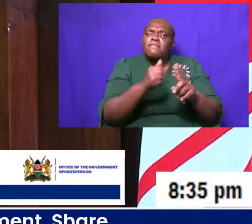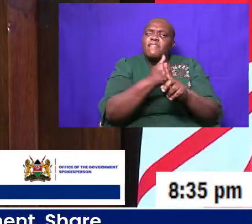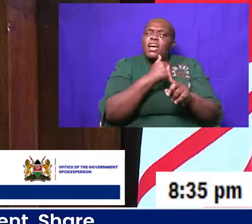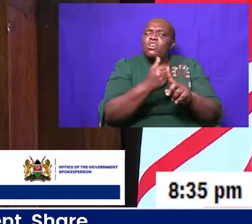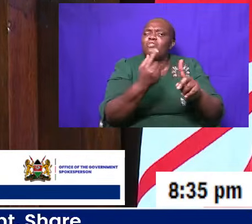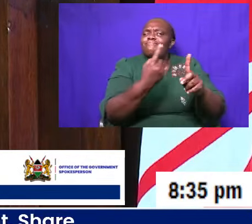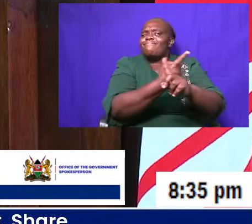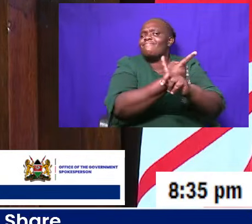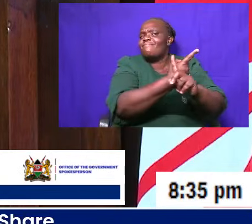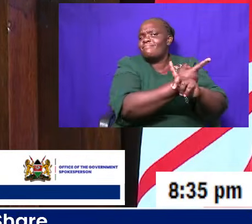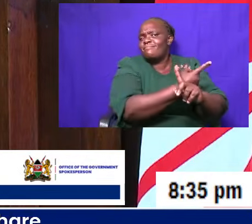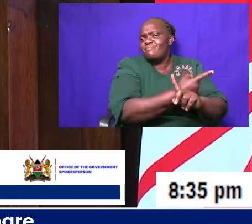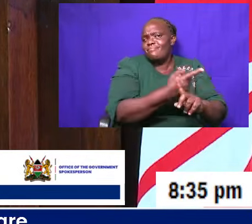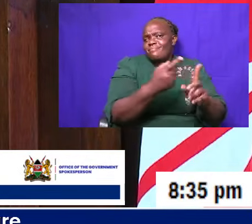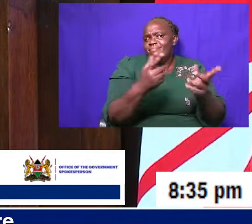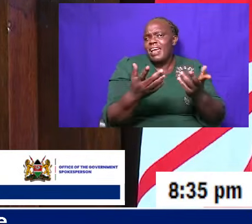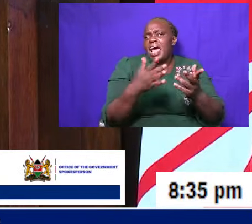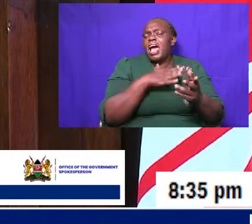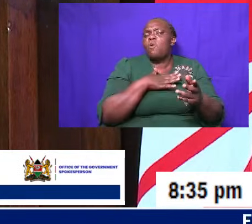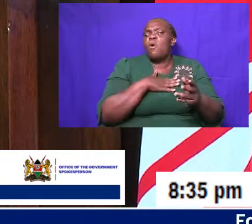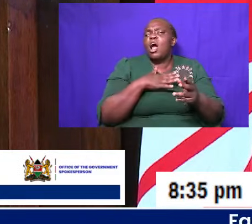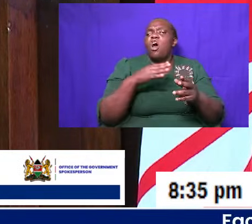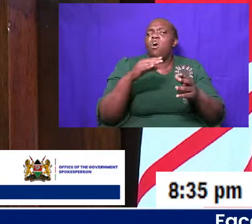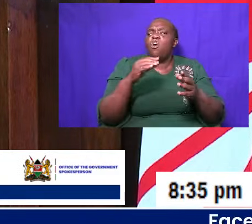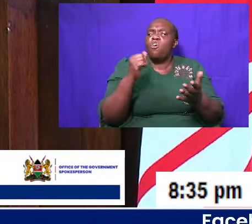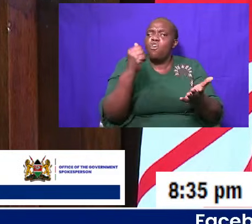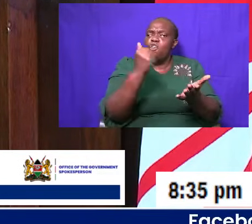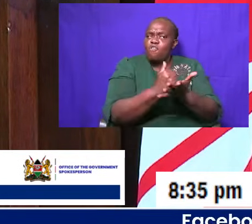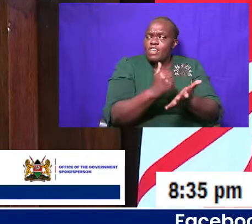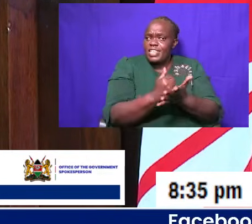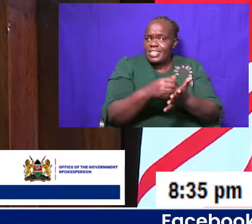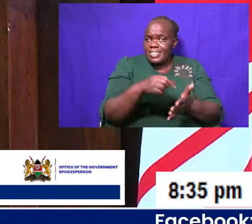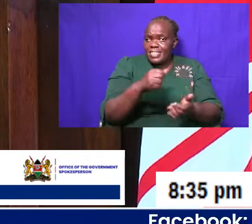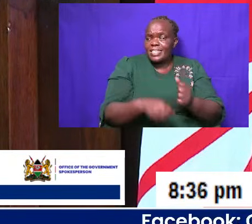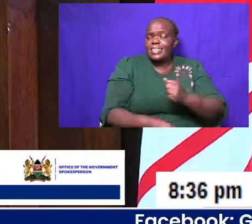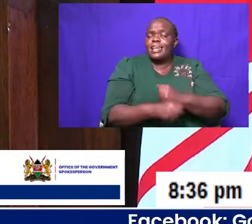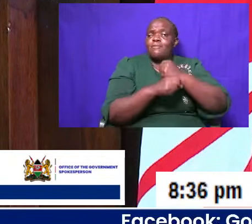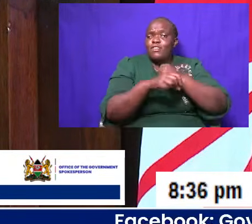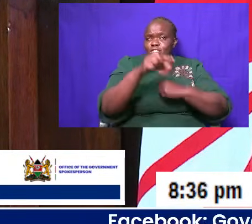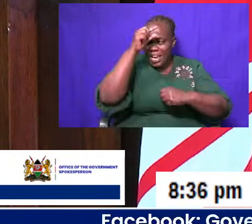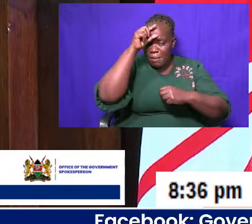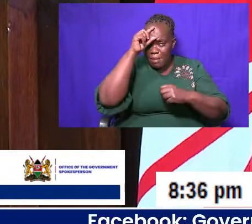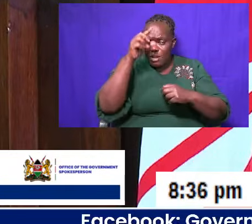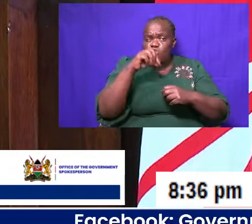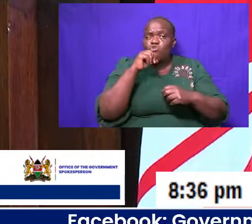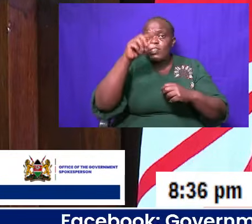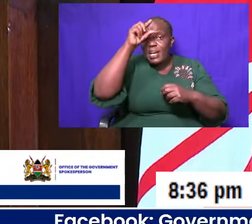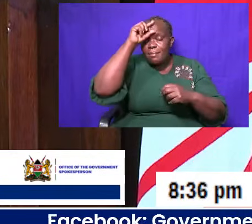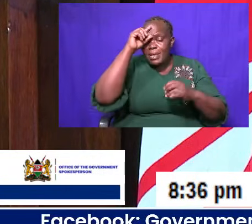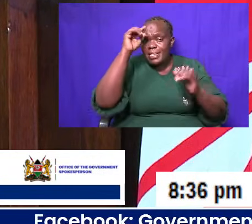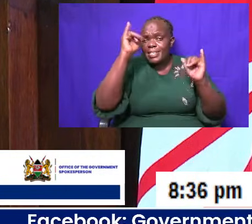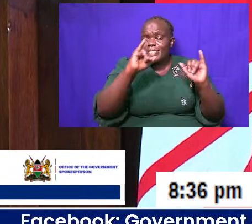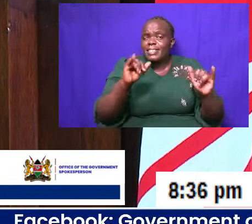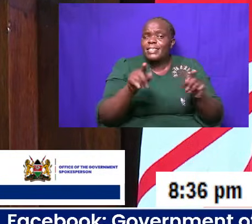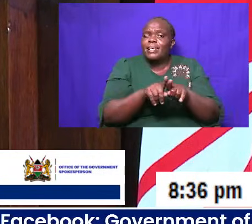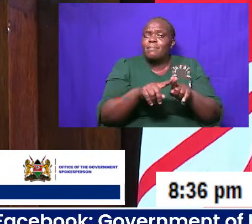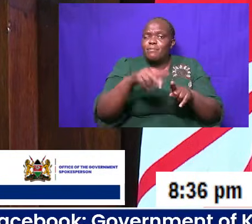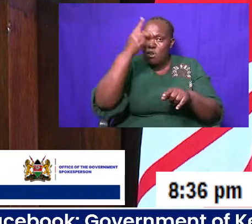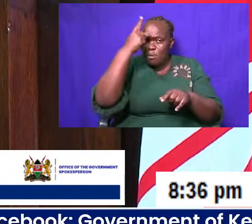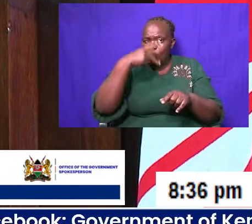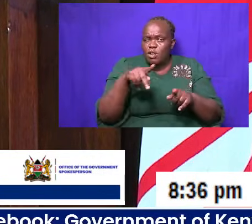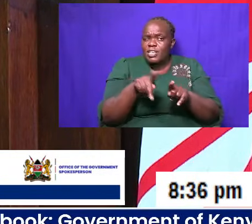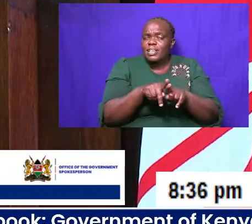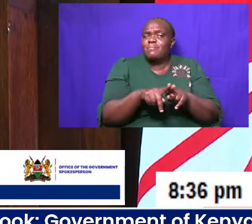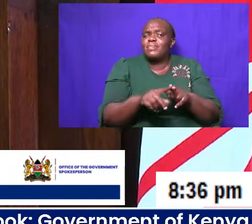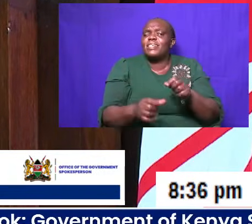diversities in the institution, our officers support government and non-government institutions to develop those policies. We have supported